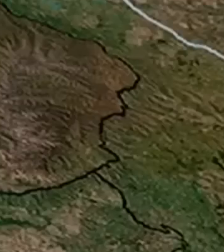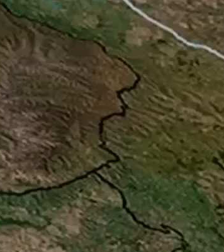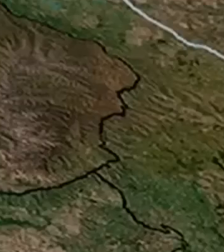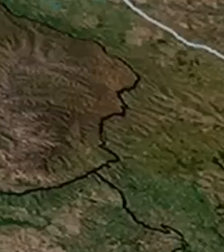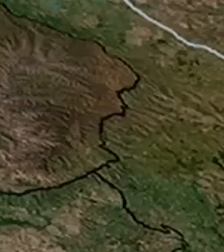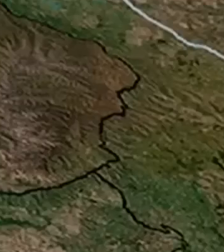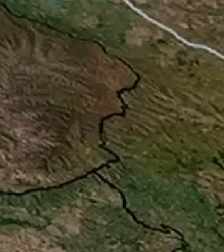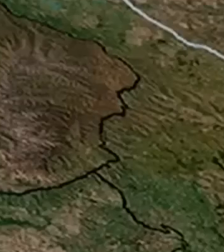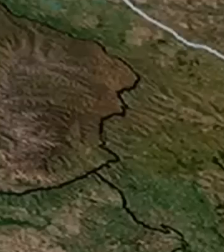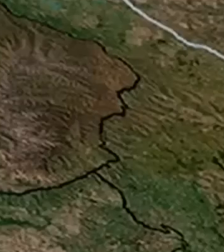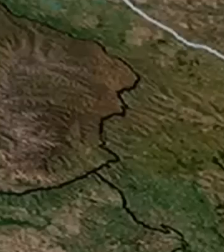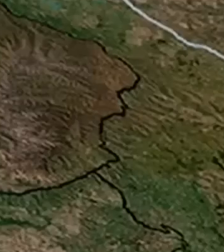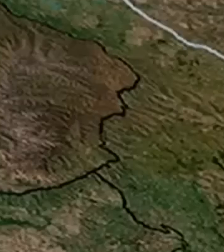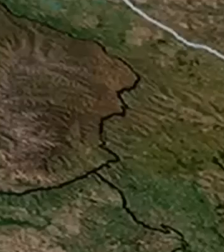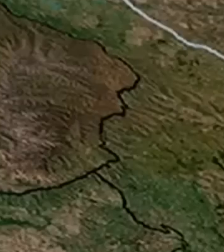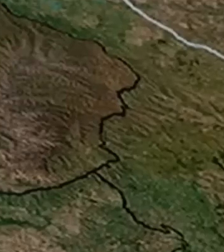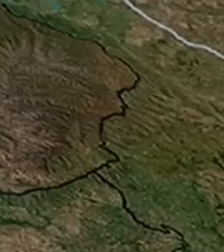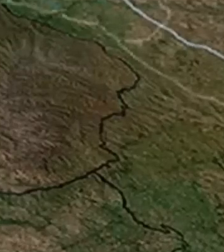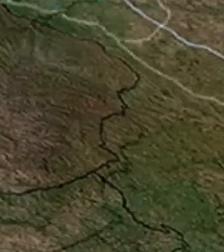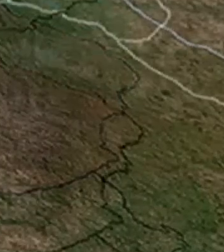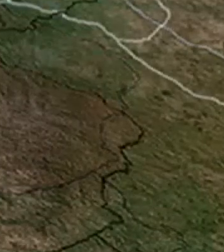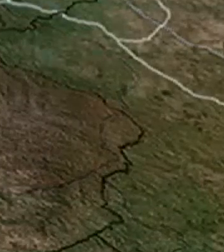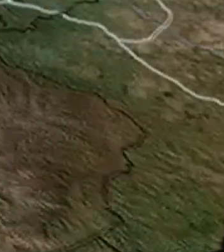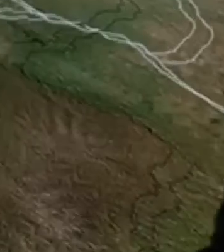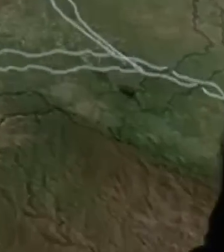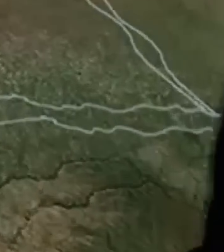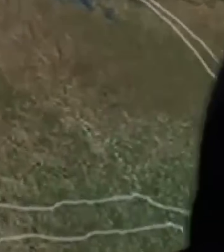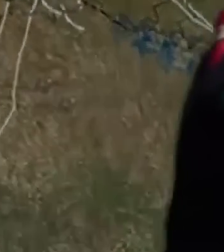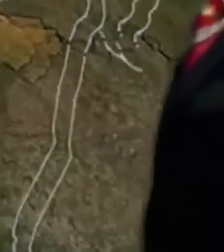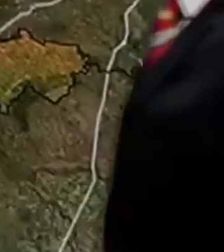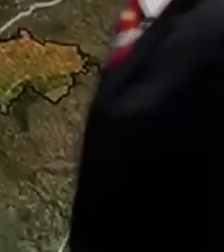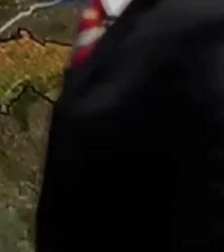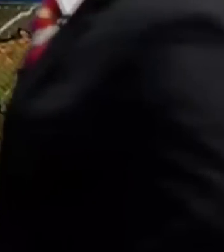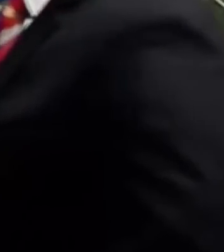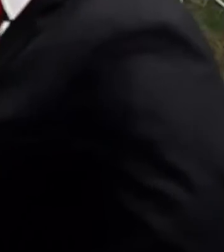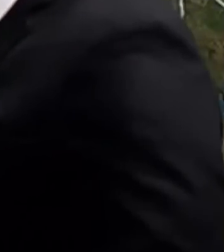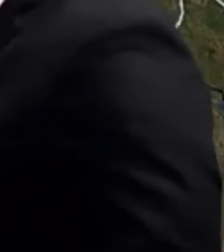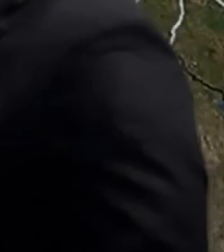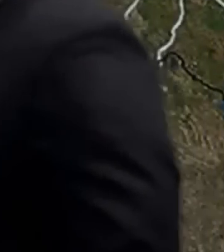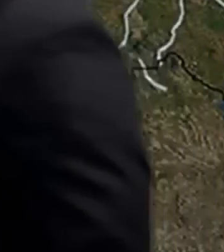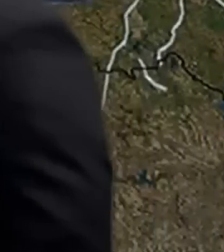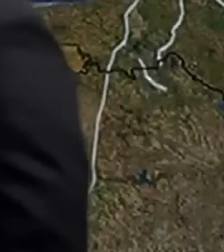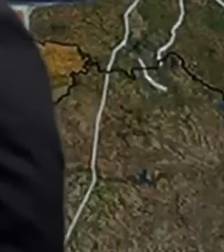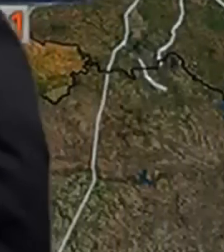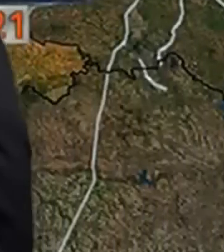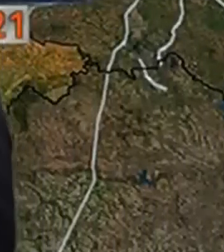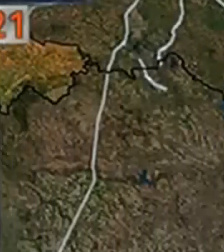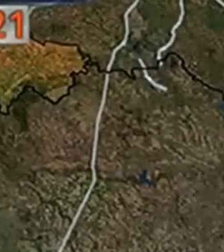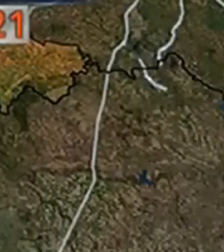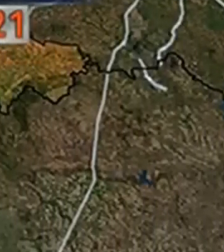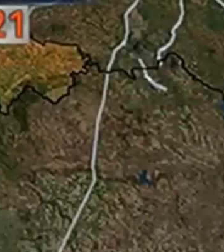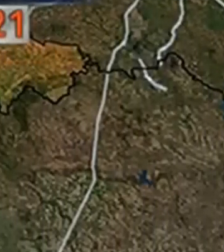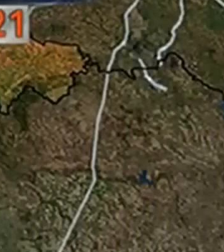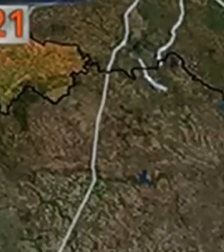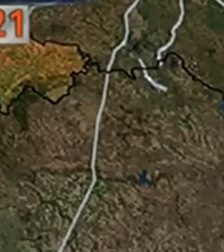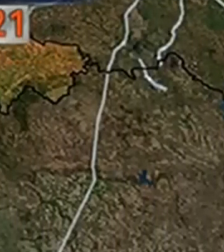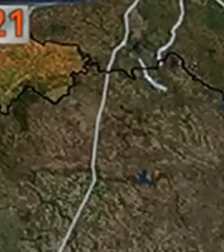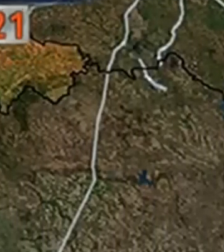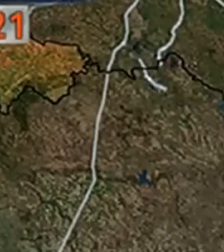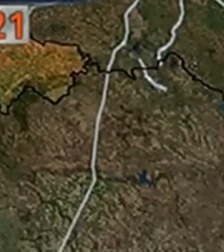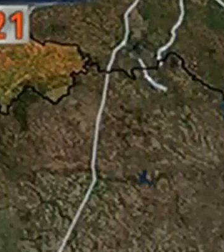hona ka are o Wepener le teng o tla hlobate hona ha isale a re shebile Northwest le teng o tla hlo ipholle sentse ke shebile ka Saisrene go tla jwale